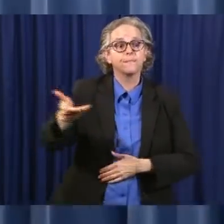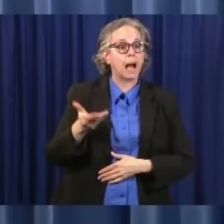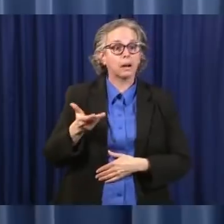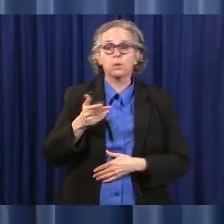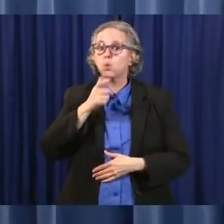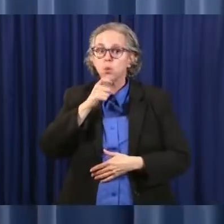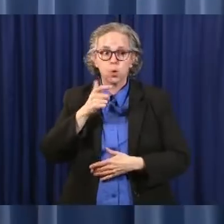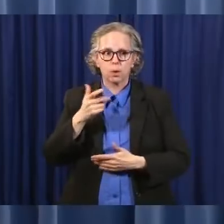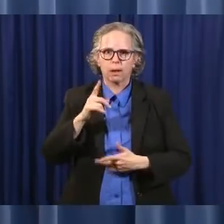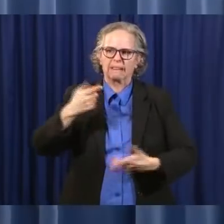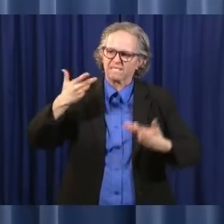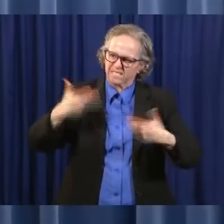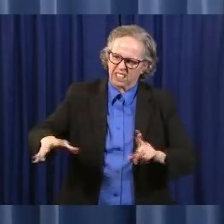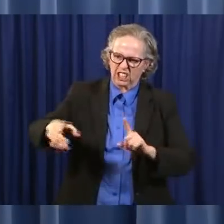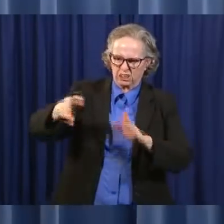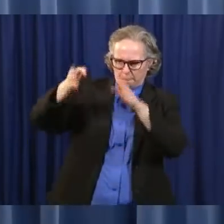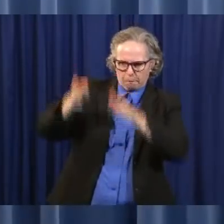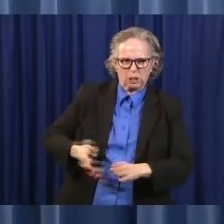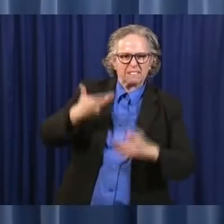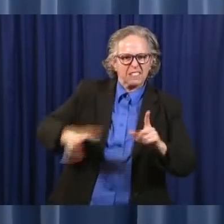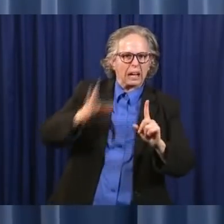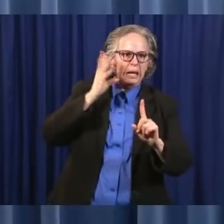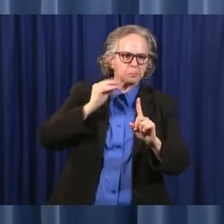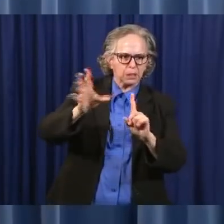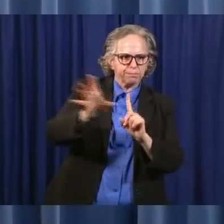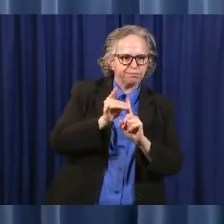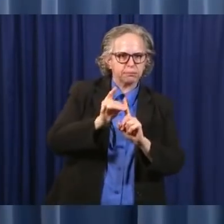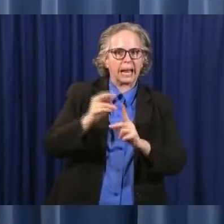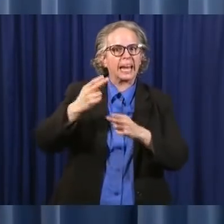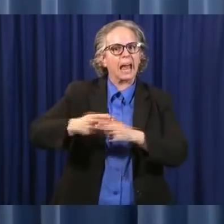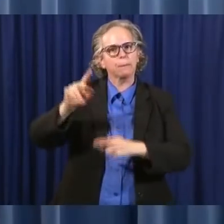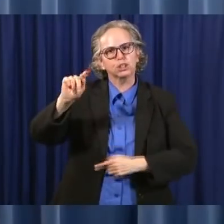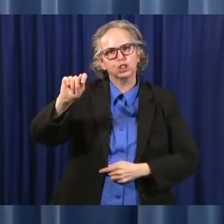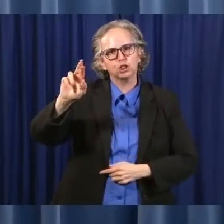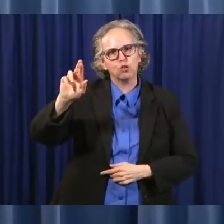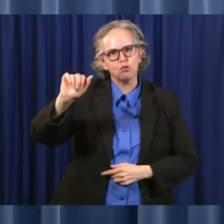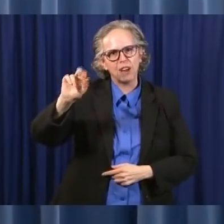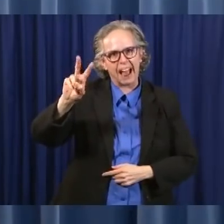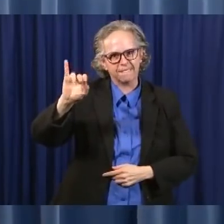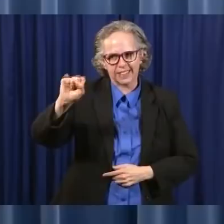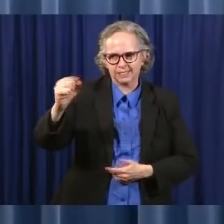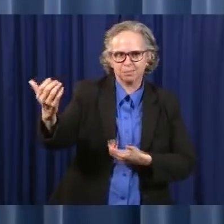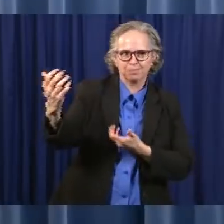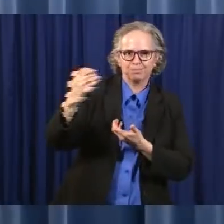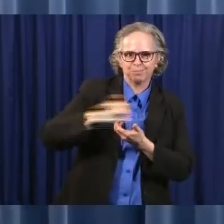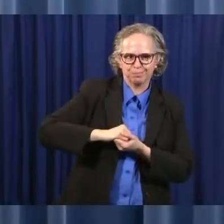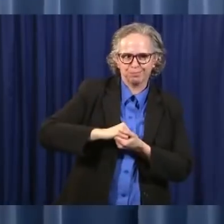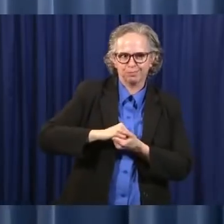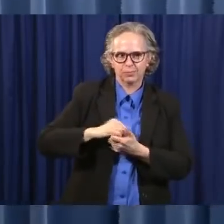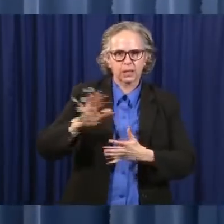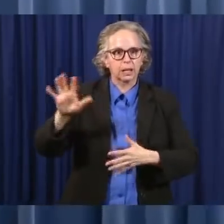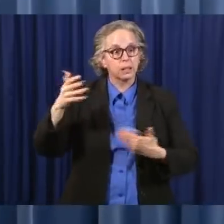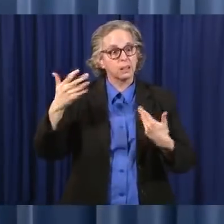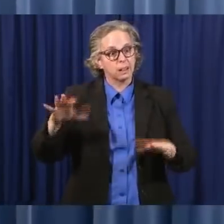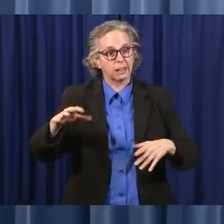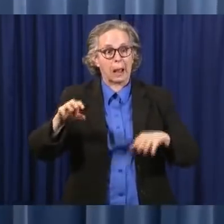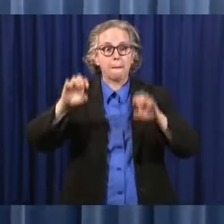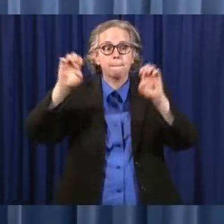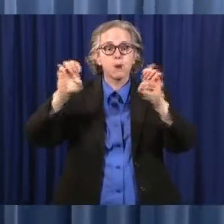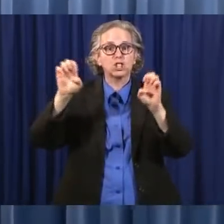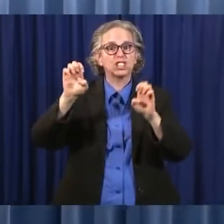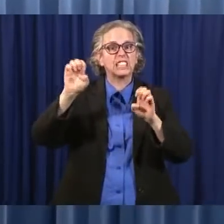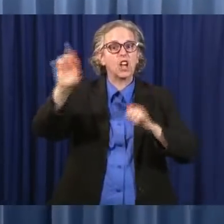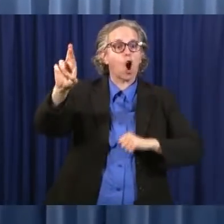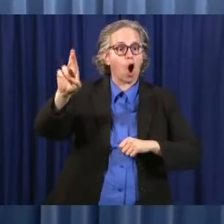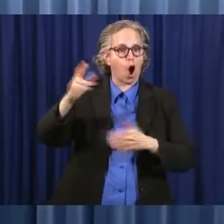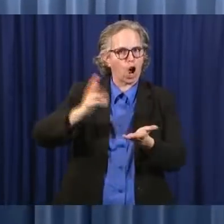Travis is with us today, and we thank Travis for joining us. He's an emergency room nurse at University Hospital's